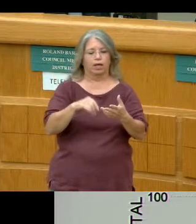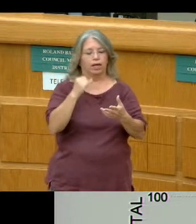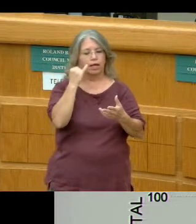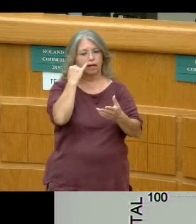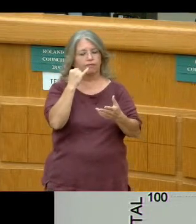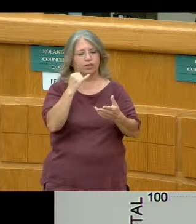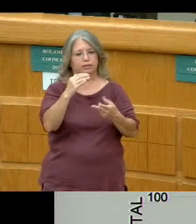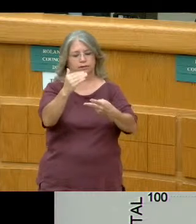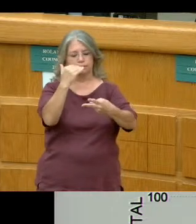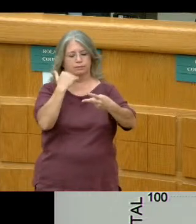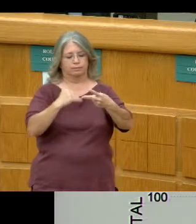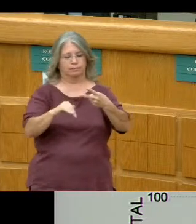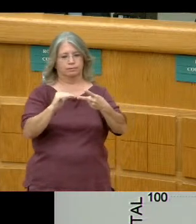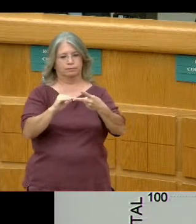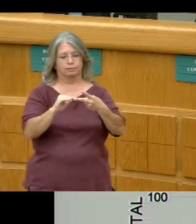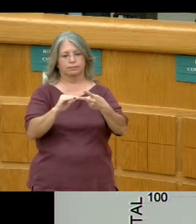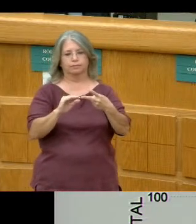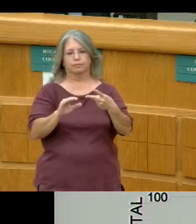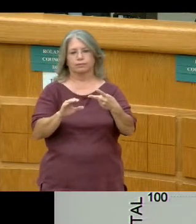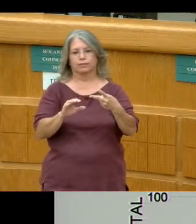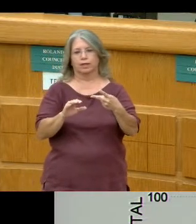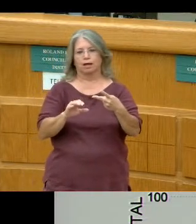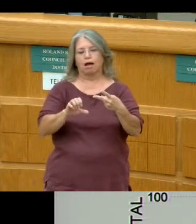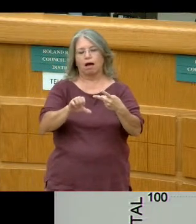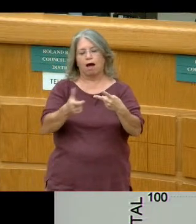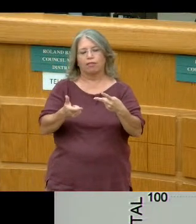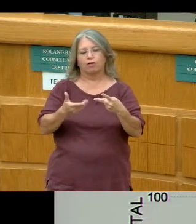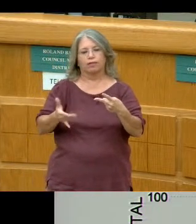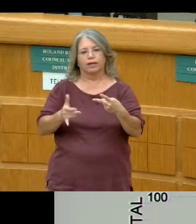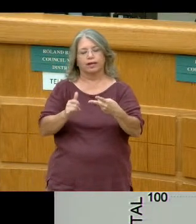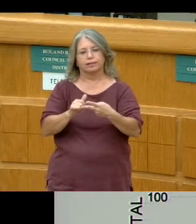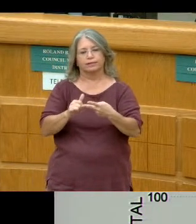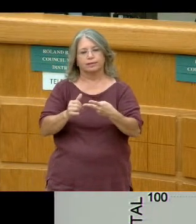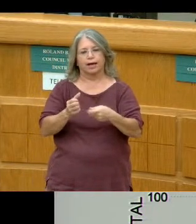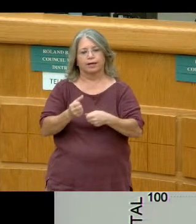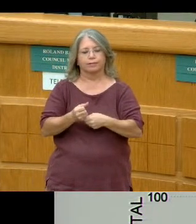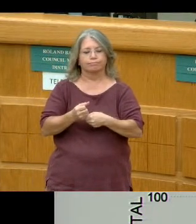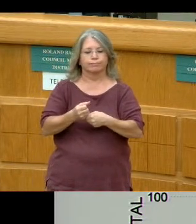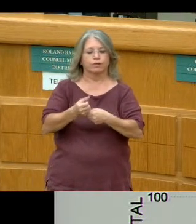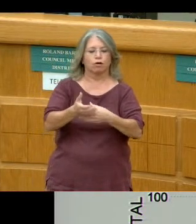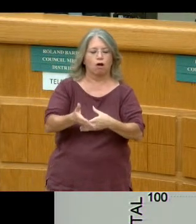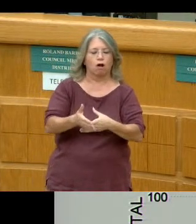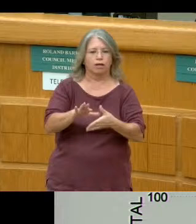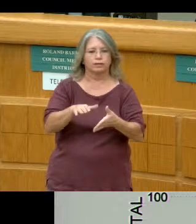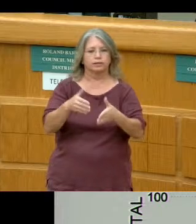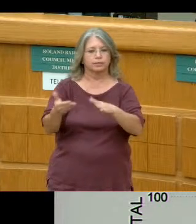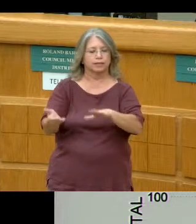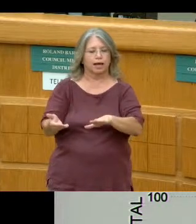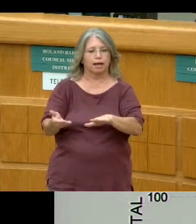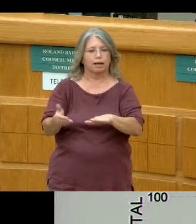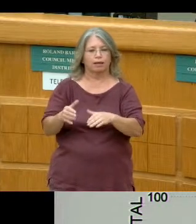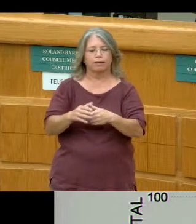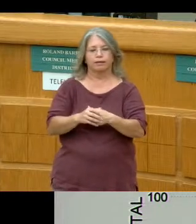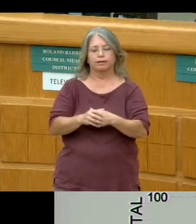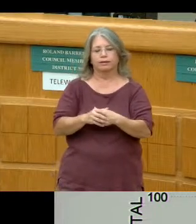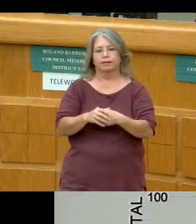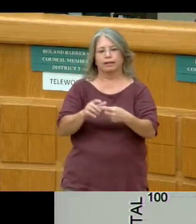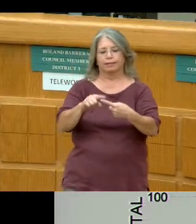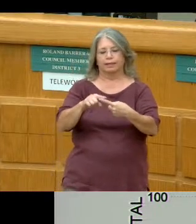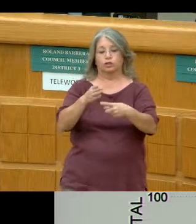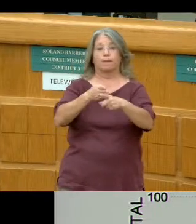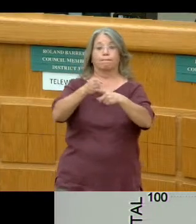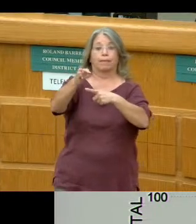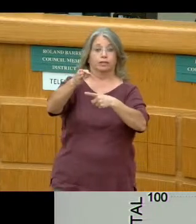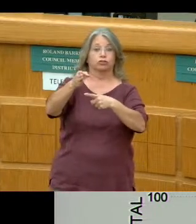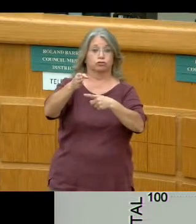2, which is below, which are additional contributing causes on top of both the proximate and major contributing